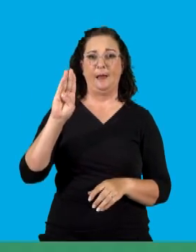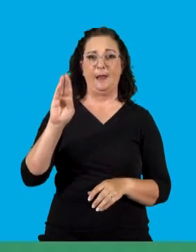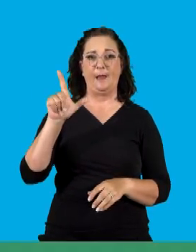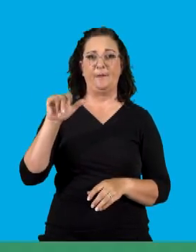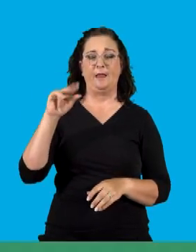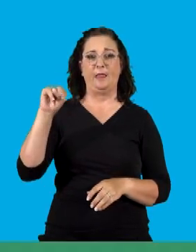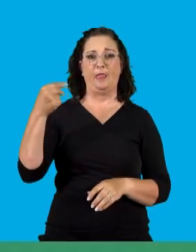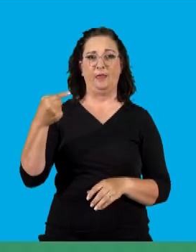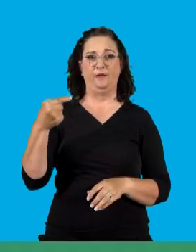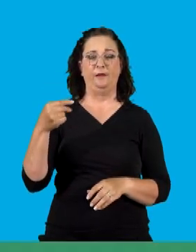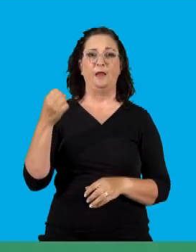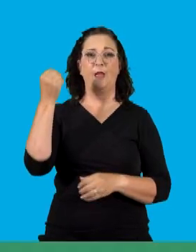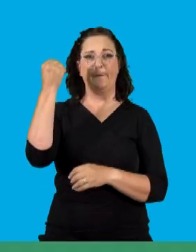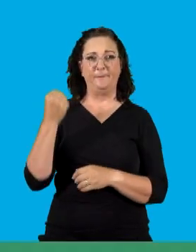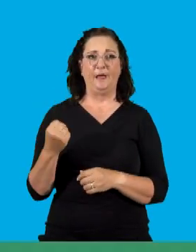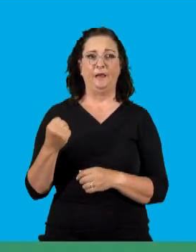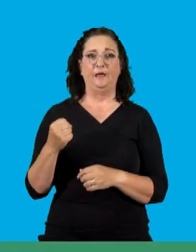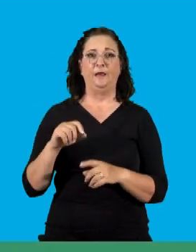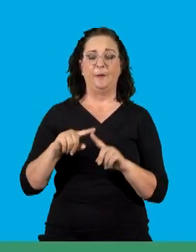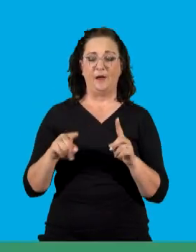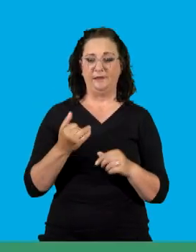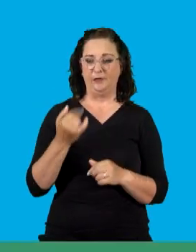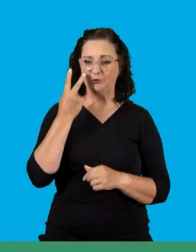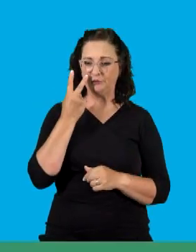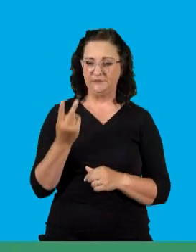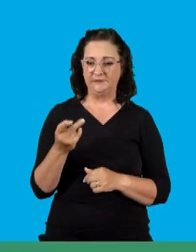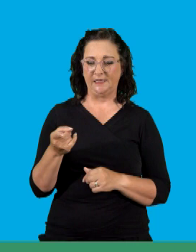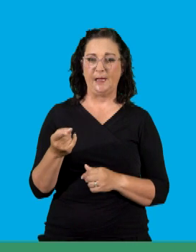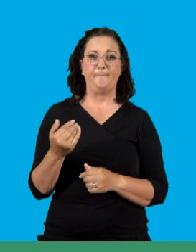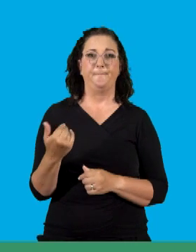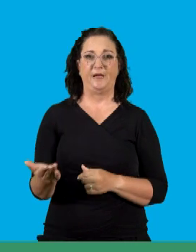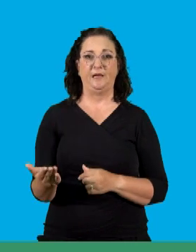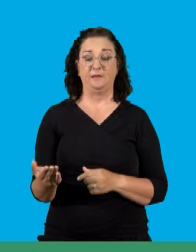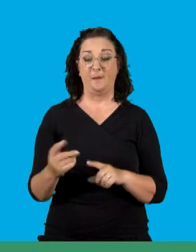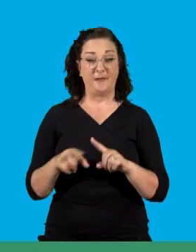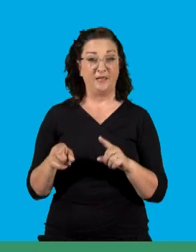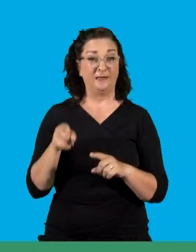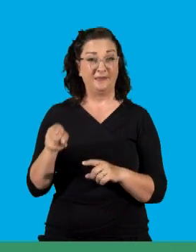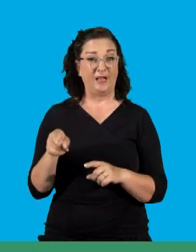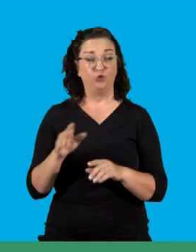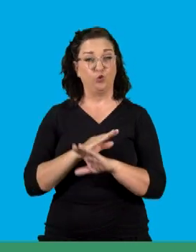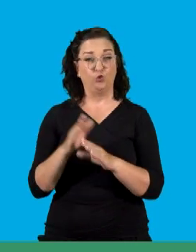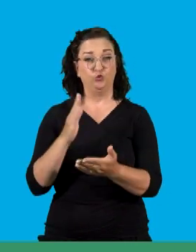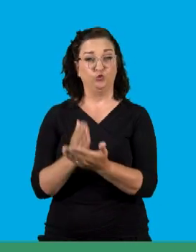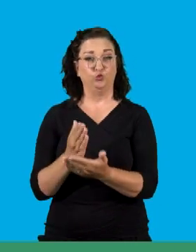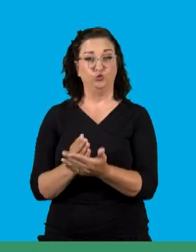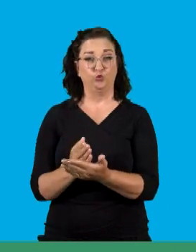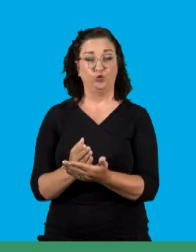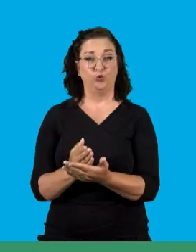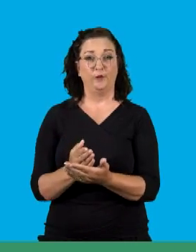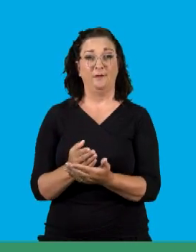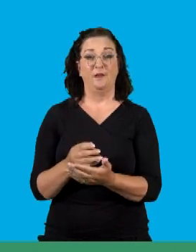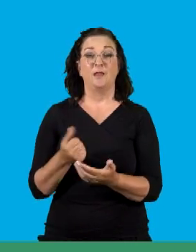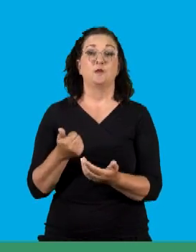gambling. Gambling means to bet on something where the outcome is not certain. So gambling has to